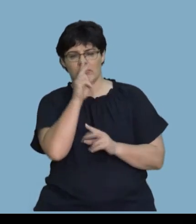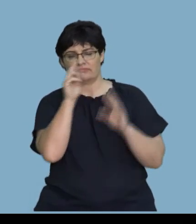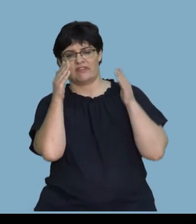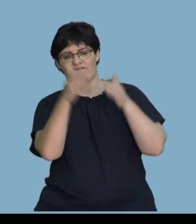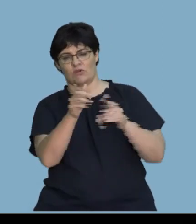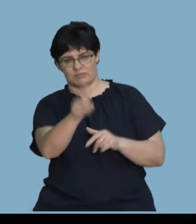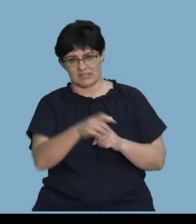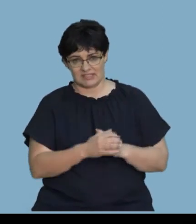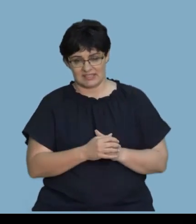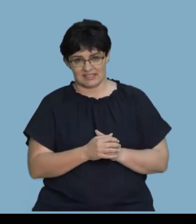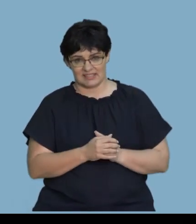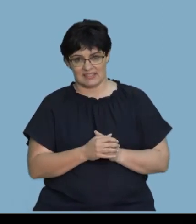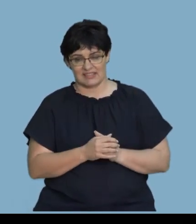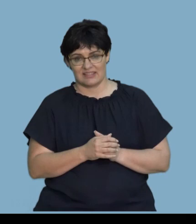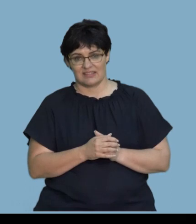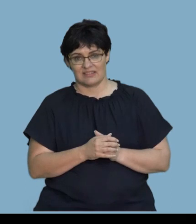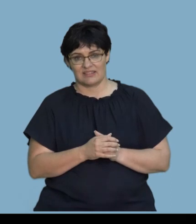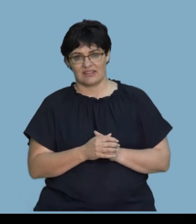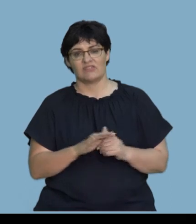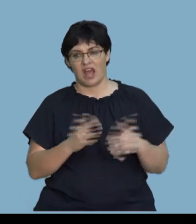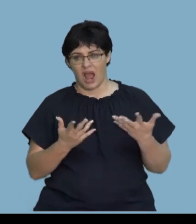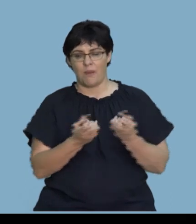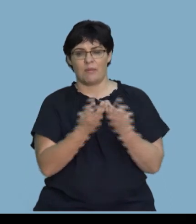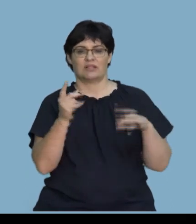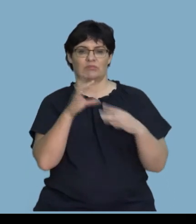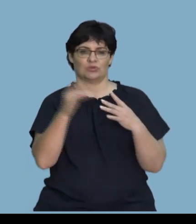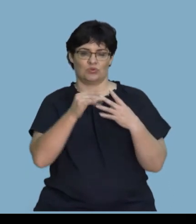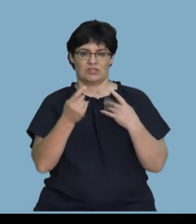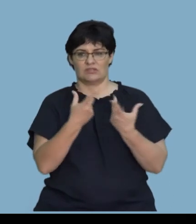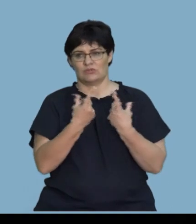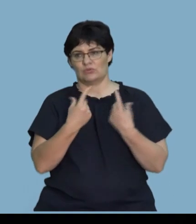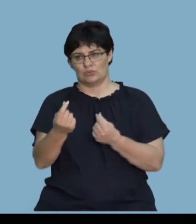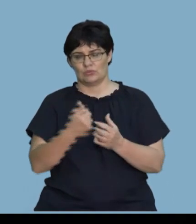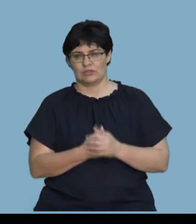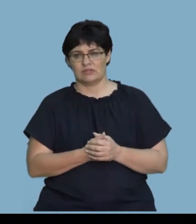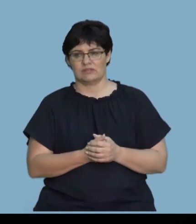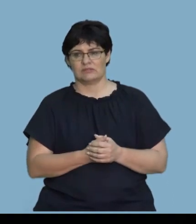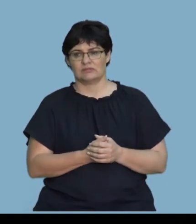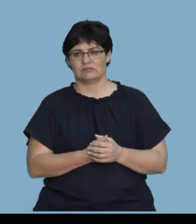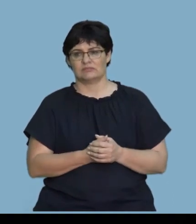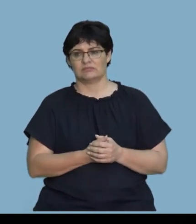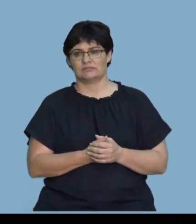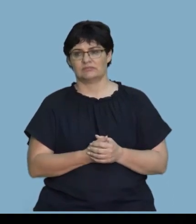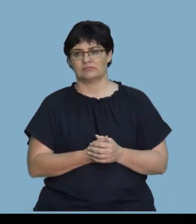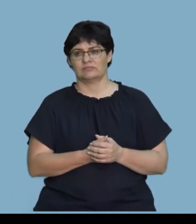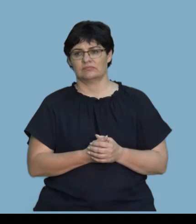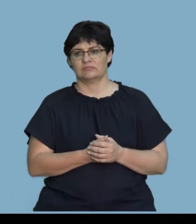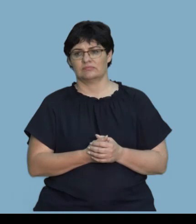pay attention to as far as the multiple choice, right? Okay, and then we